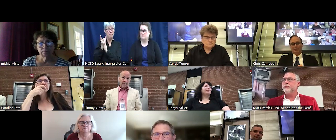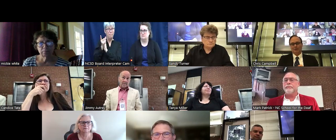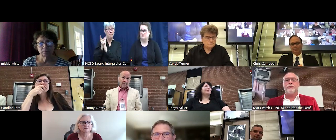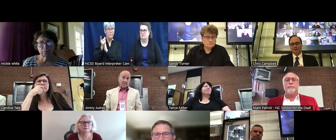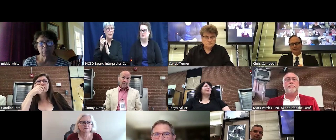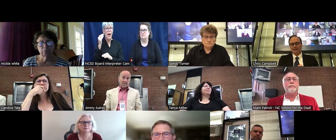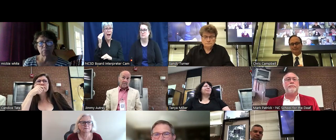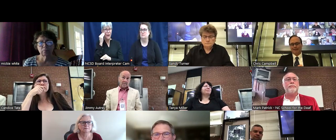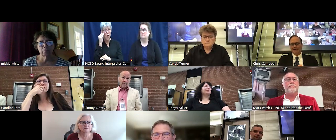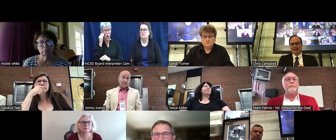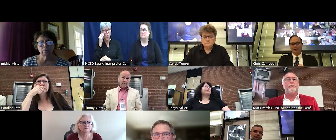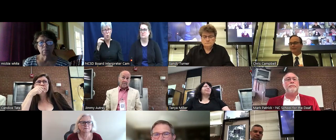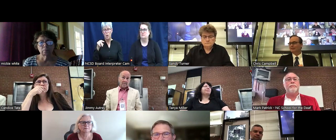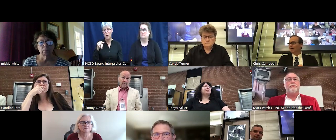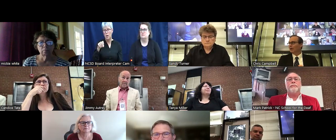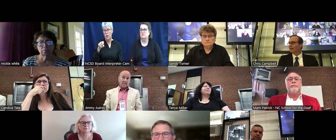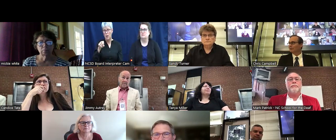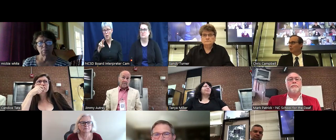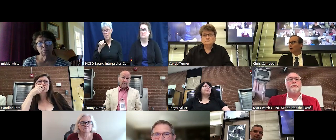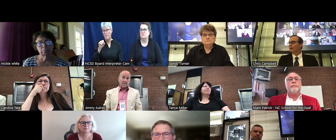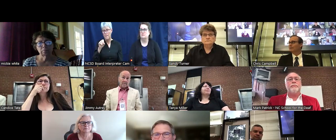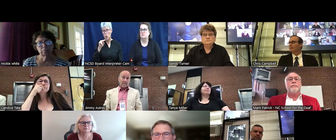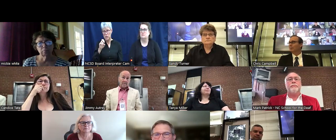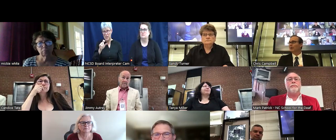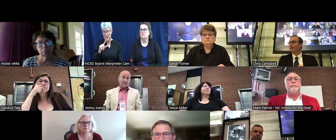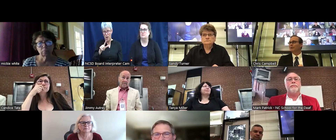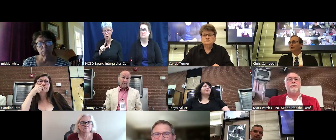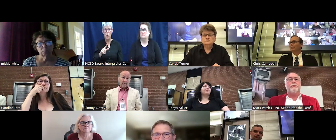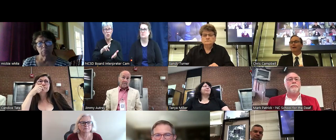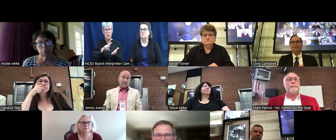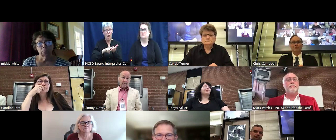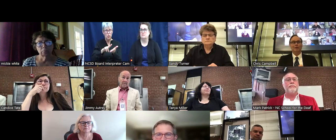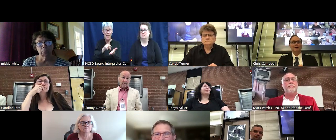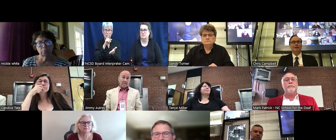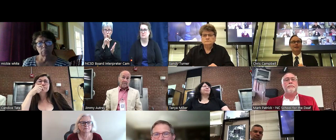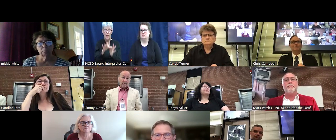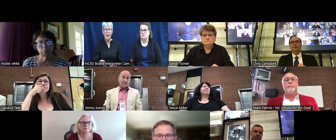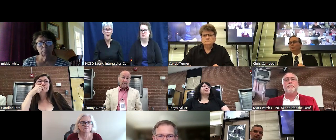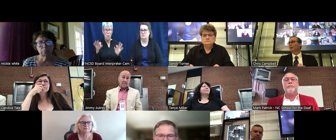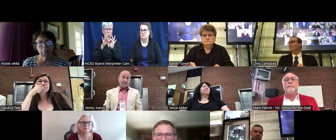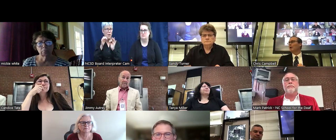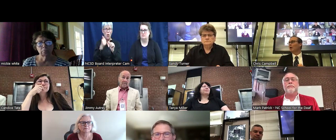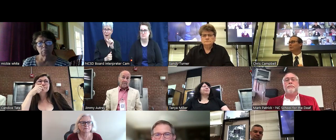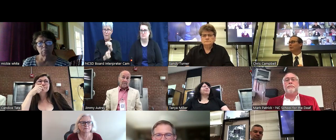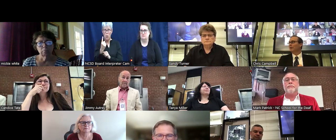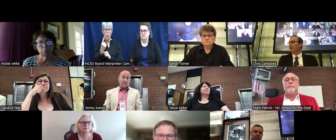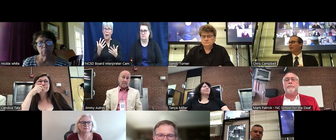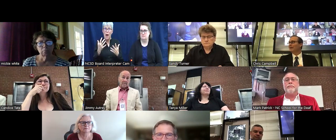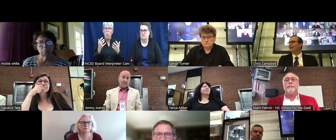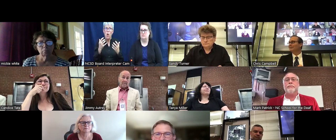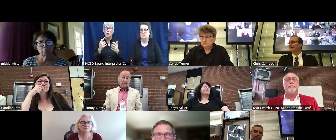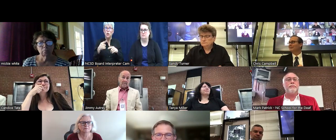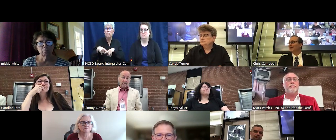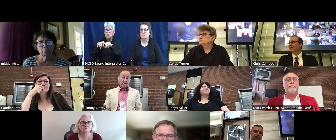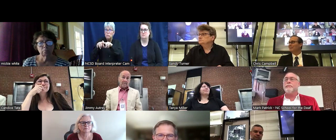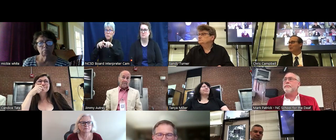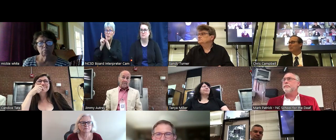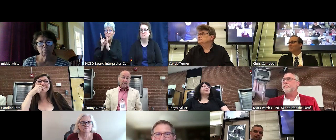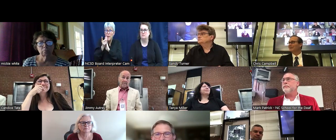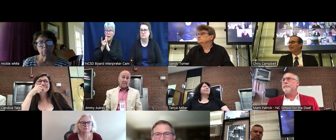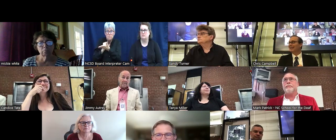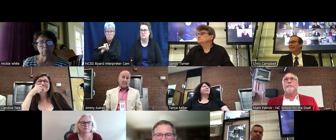personnel and how these contracts work is an important issue for everyone. So I just want to pause for a moment and see if any